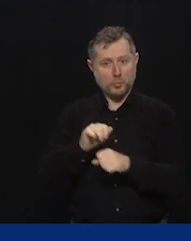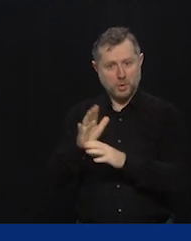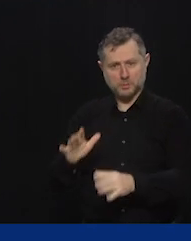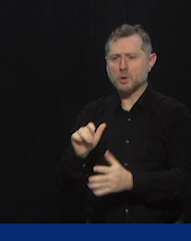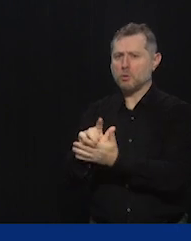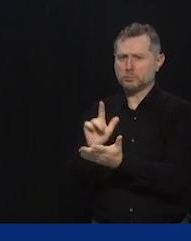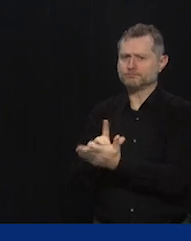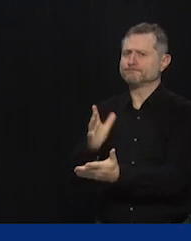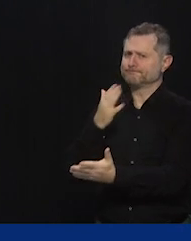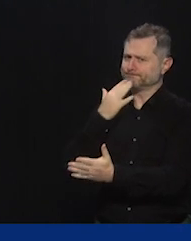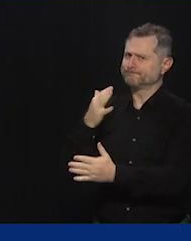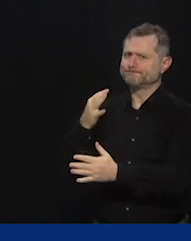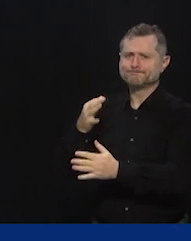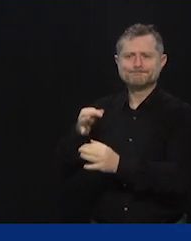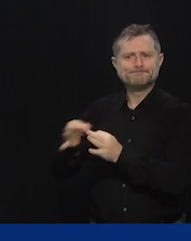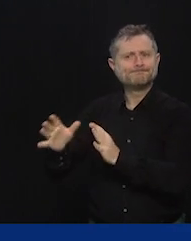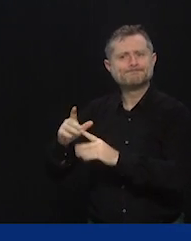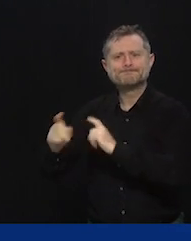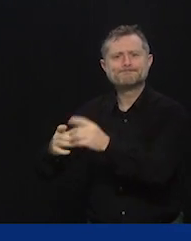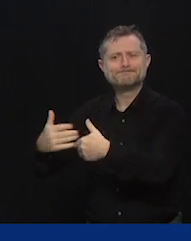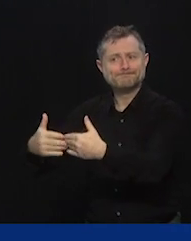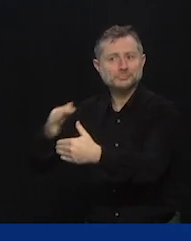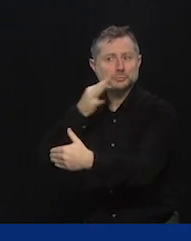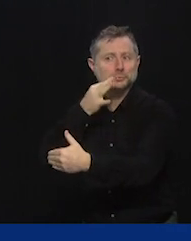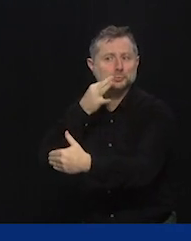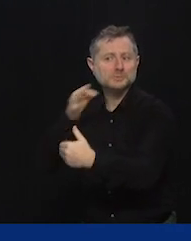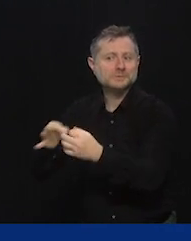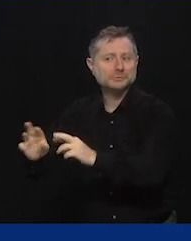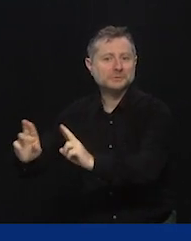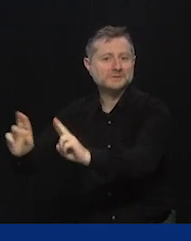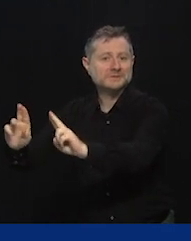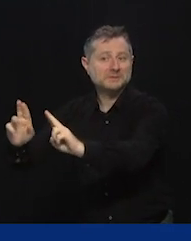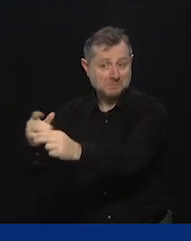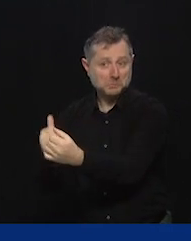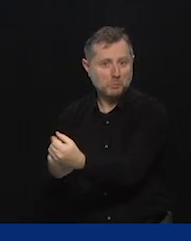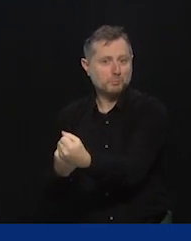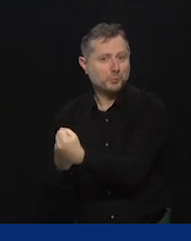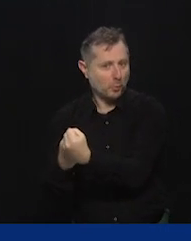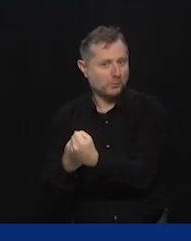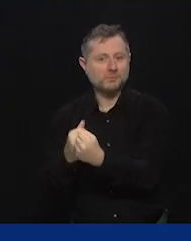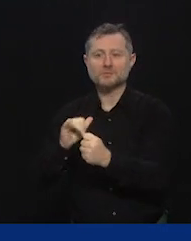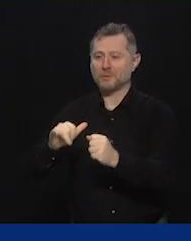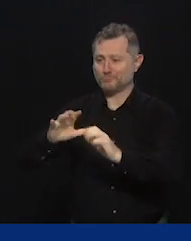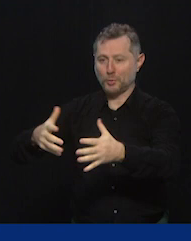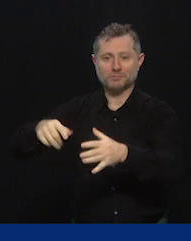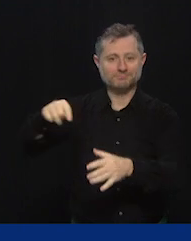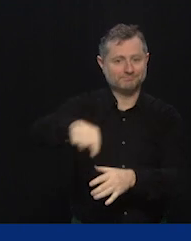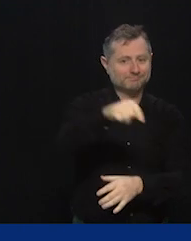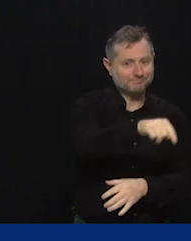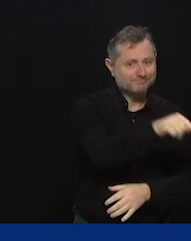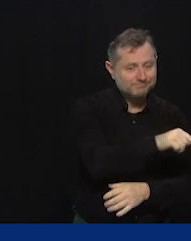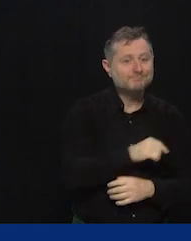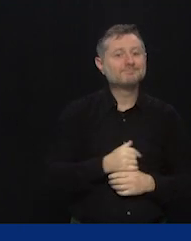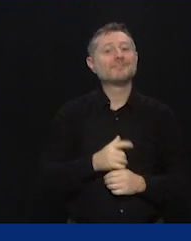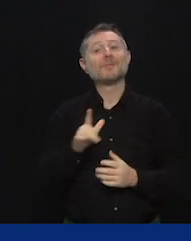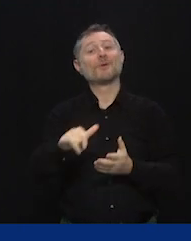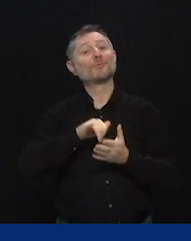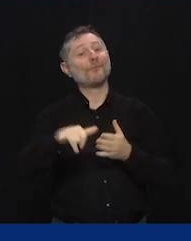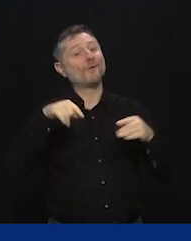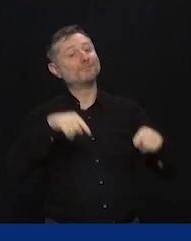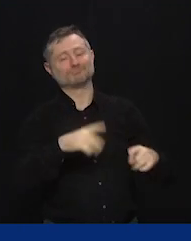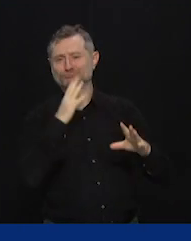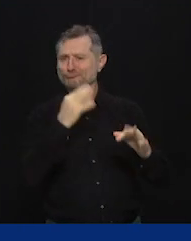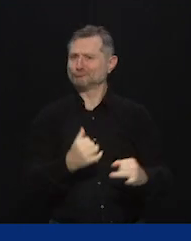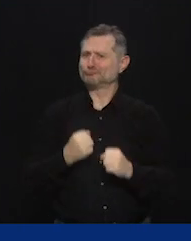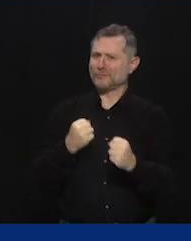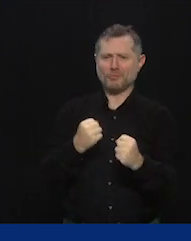after already passing the House with strong bipartisan support. New York has long served as a leader in supporting women and working families, and today sends